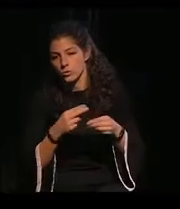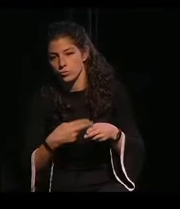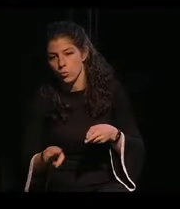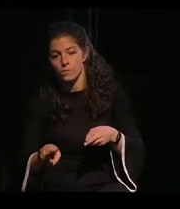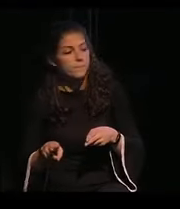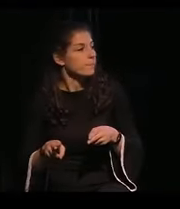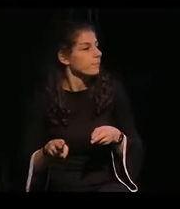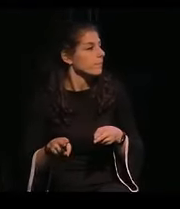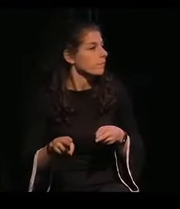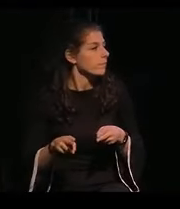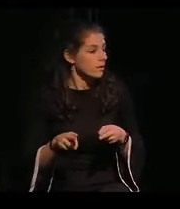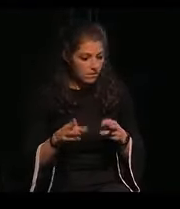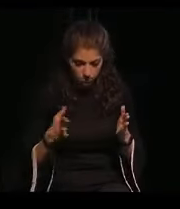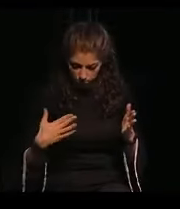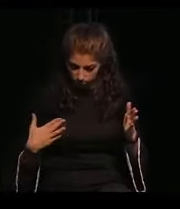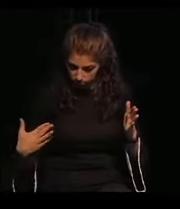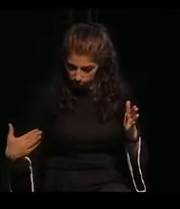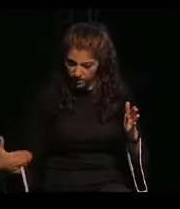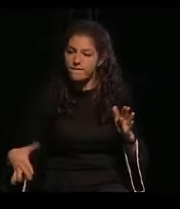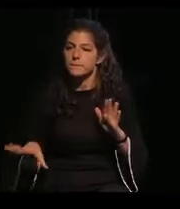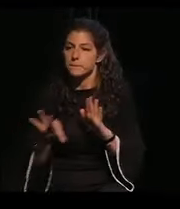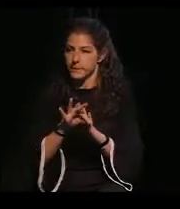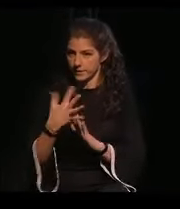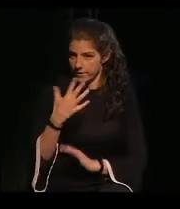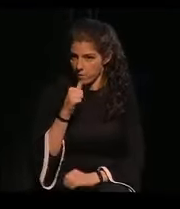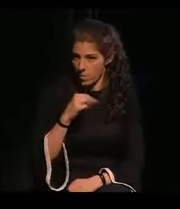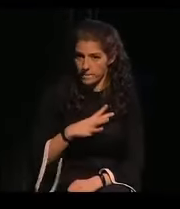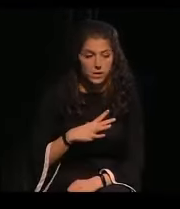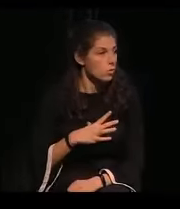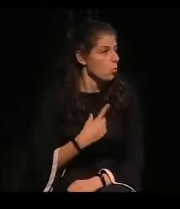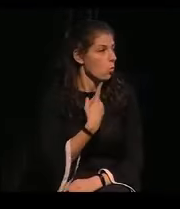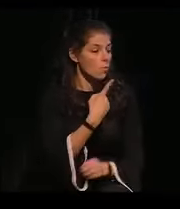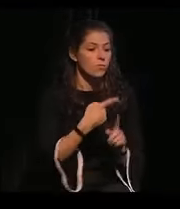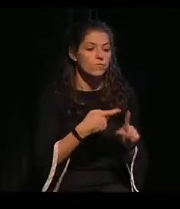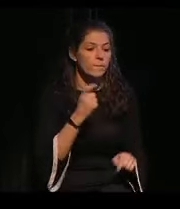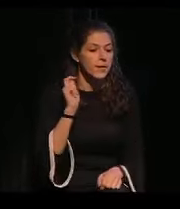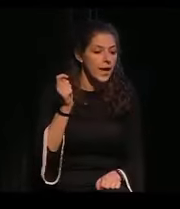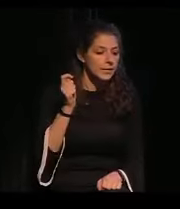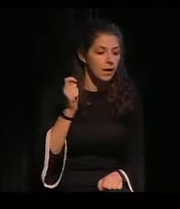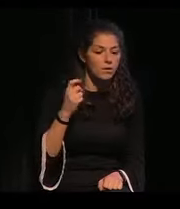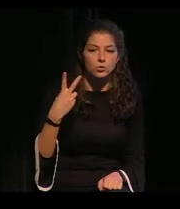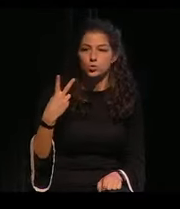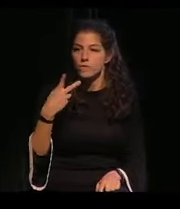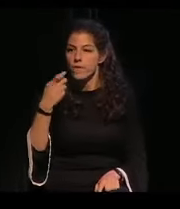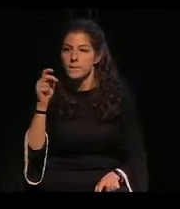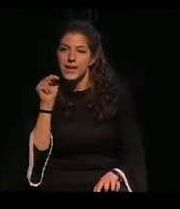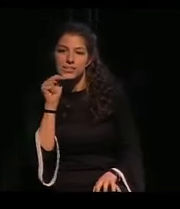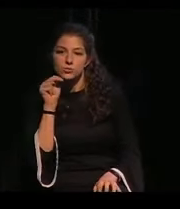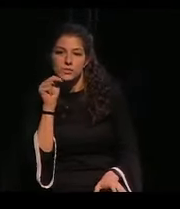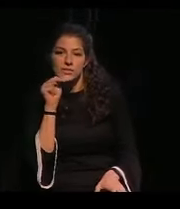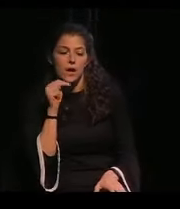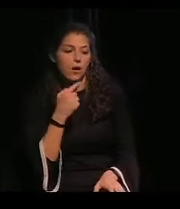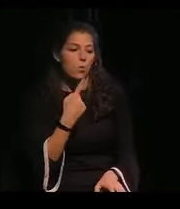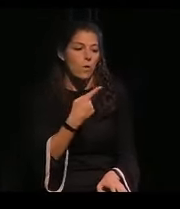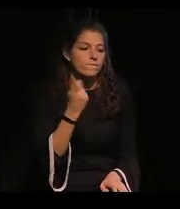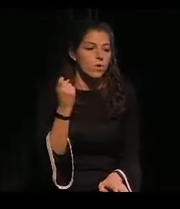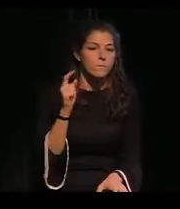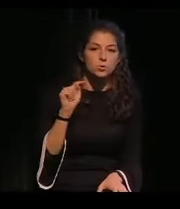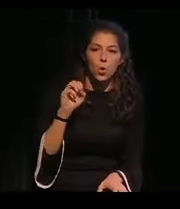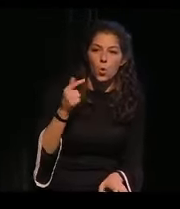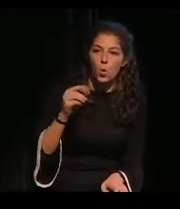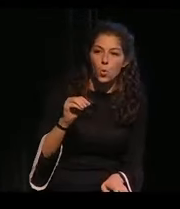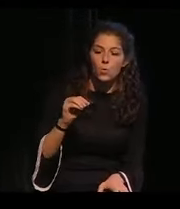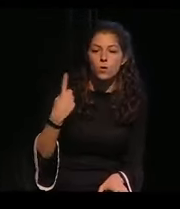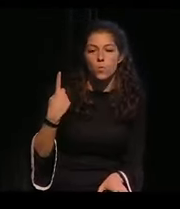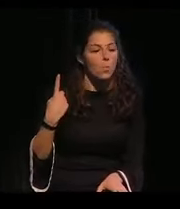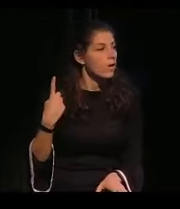they went through the records and selected 5 women. One was from Kenya, 2 were from Nigeria, 1 was from Togo,